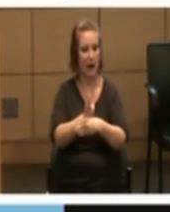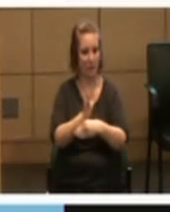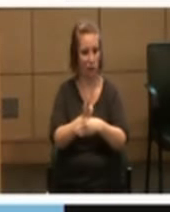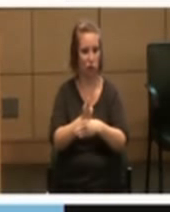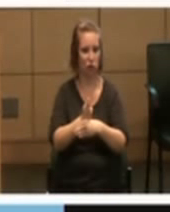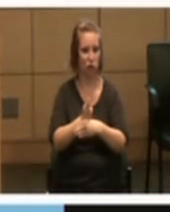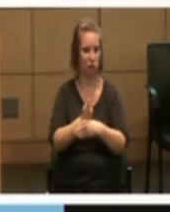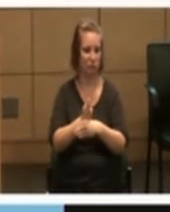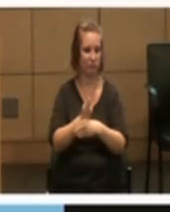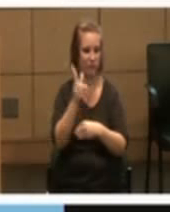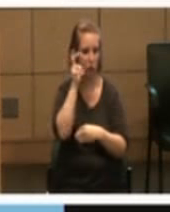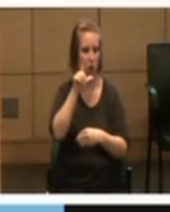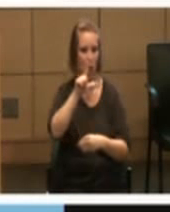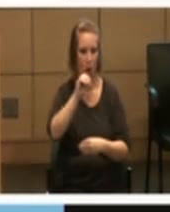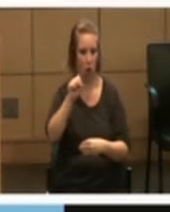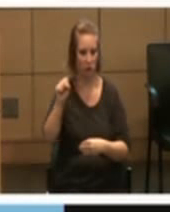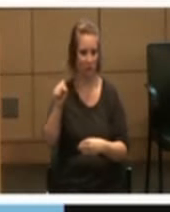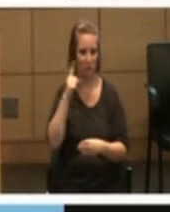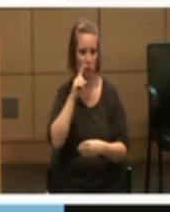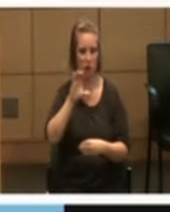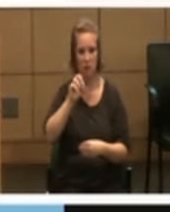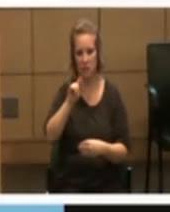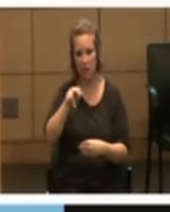granted conductive,